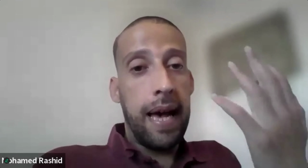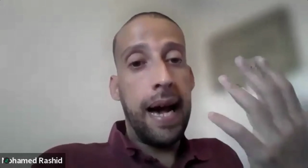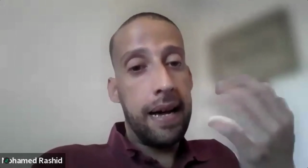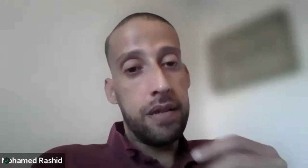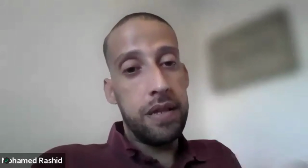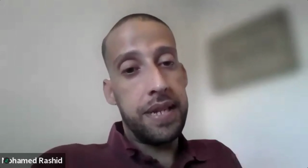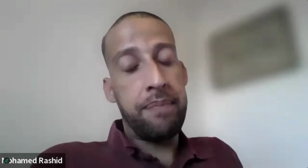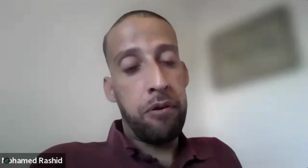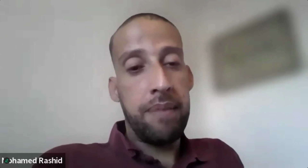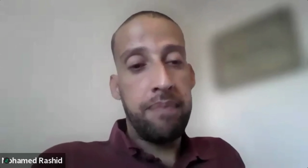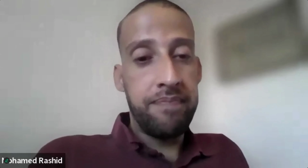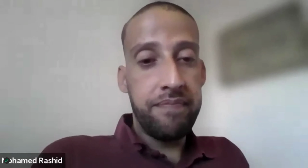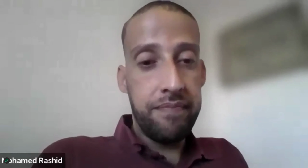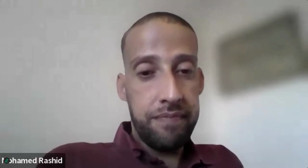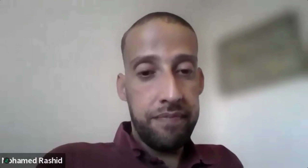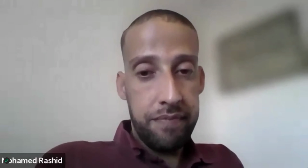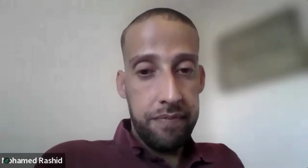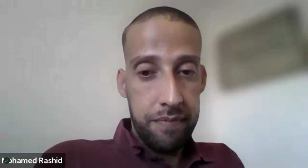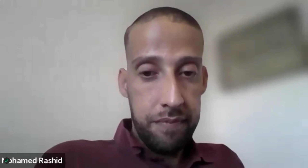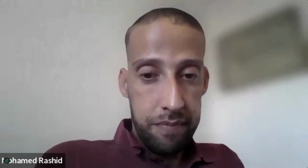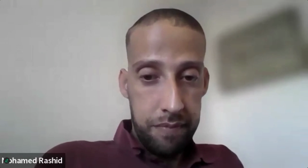um, at the day program.